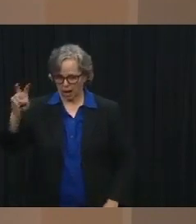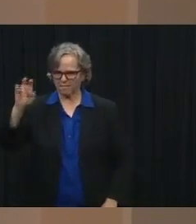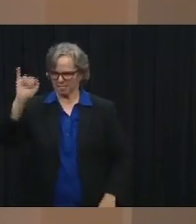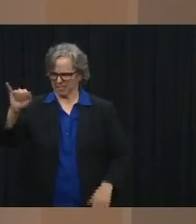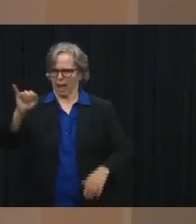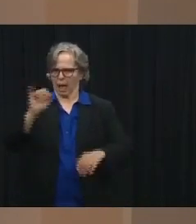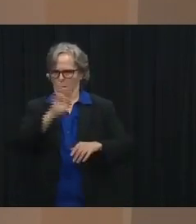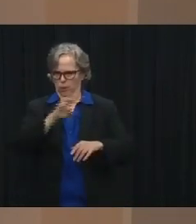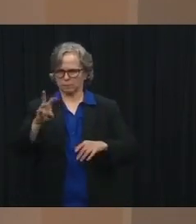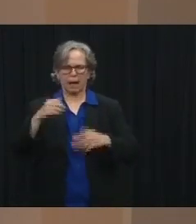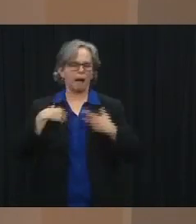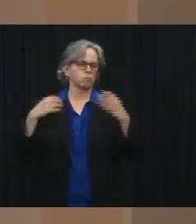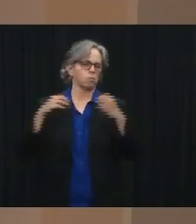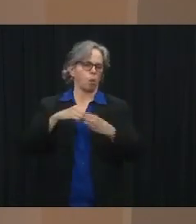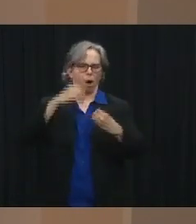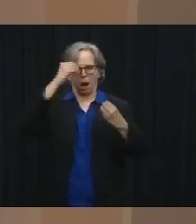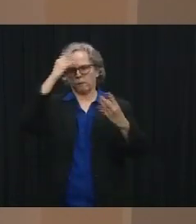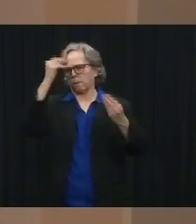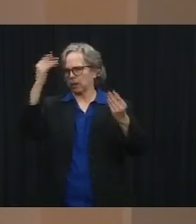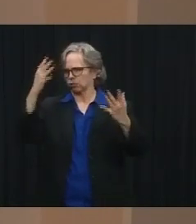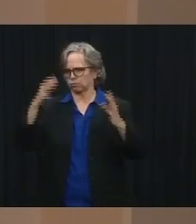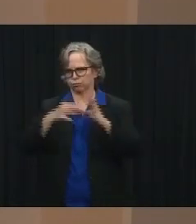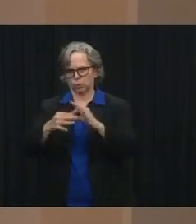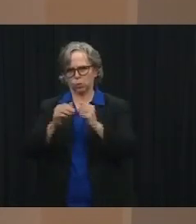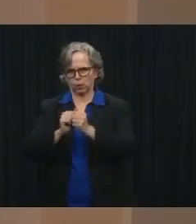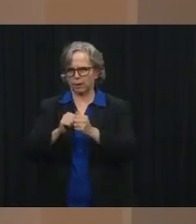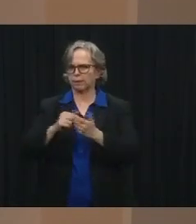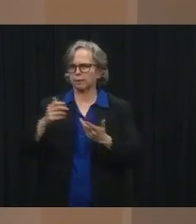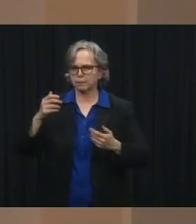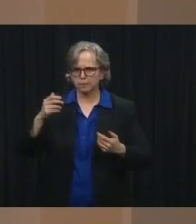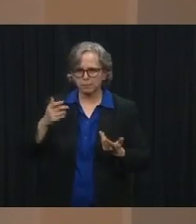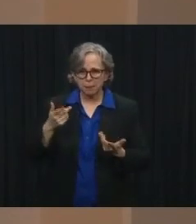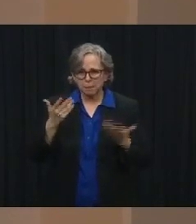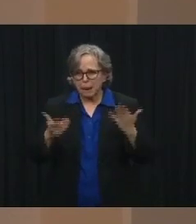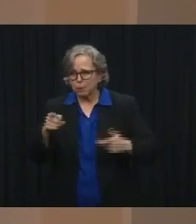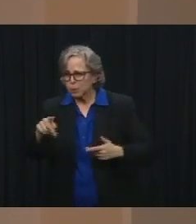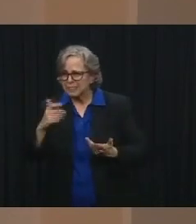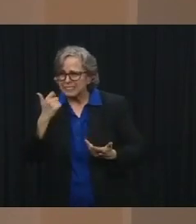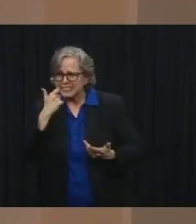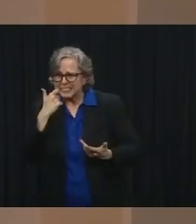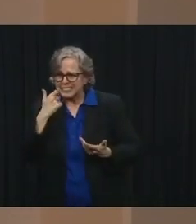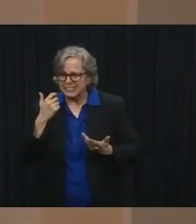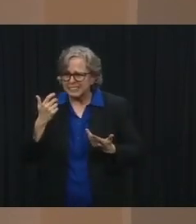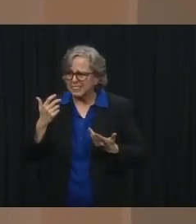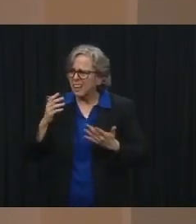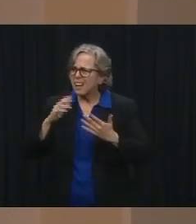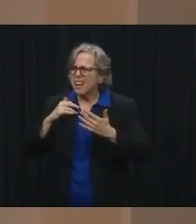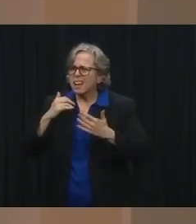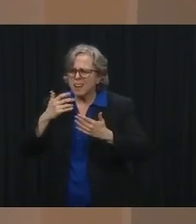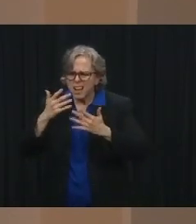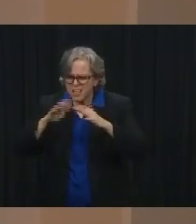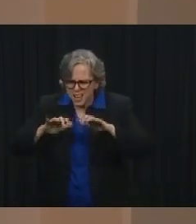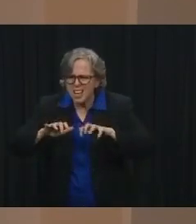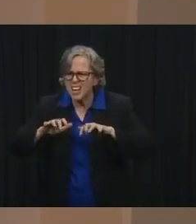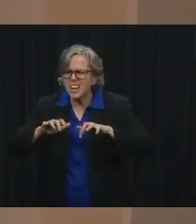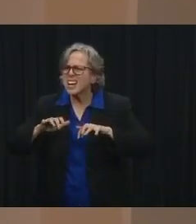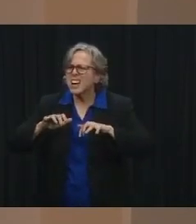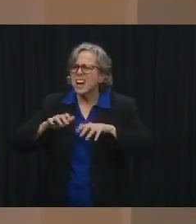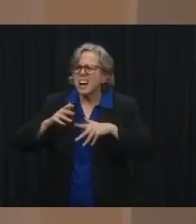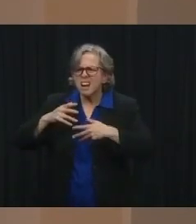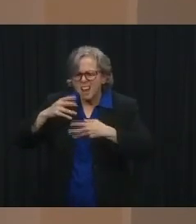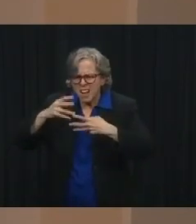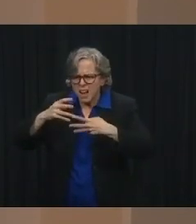of slowdowns, and we appreciate the tech teams on all of these tech solutions supporting to make sure